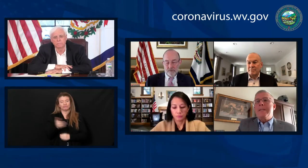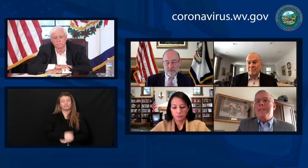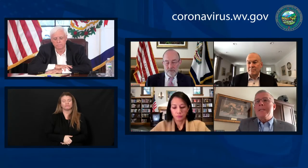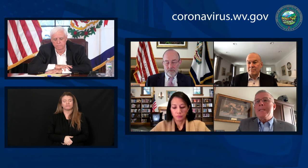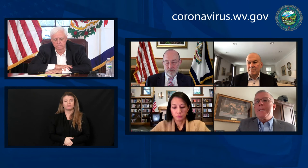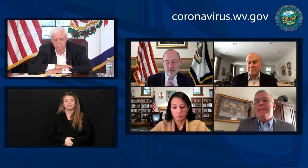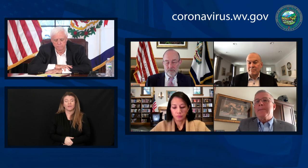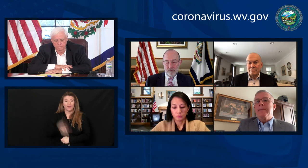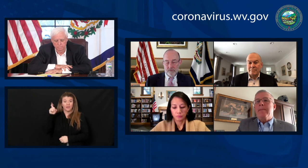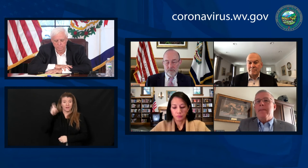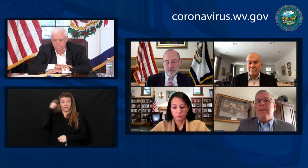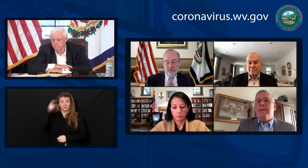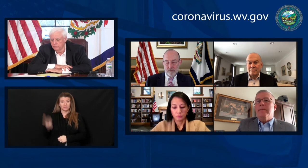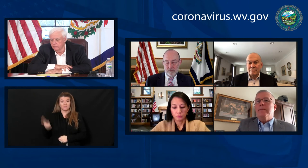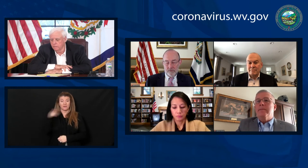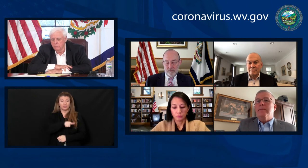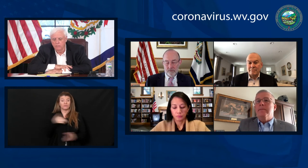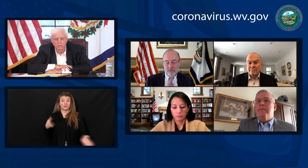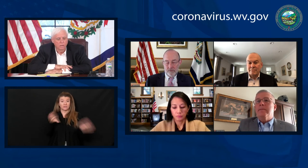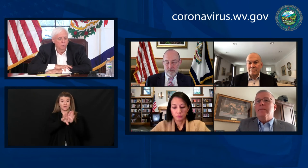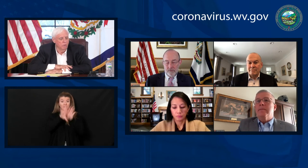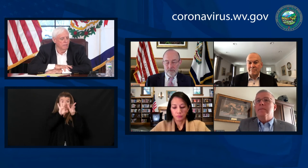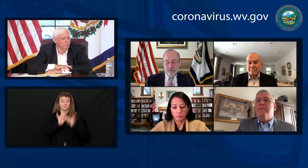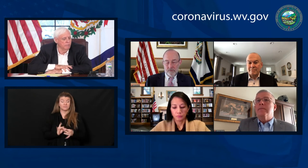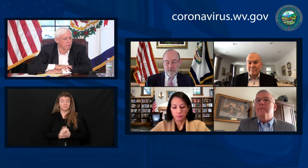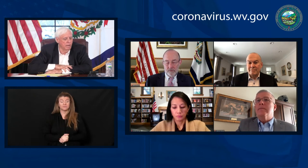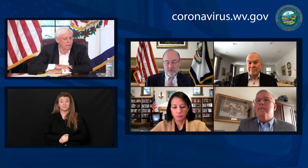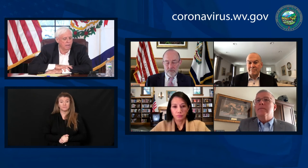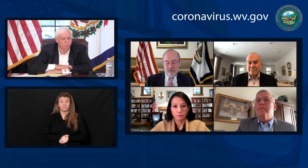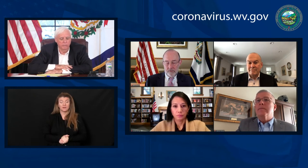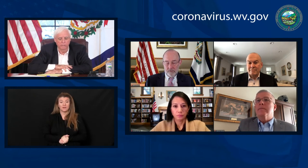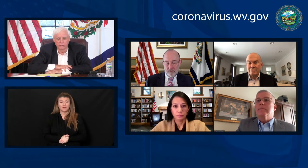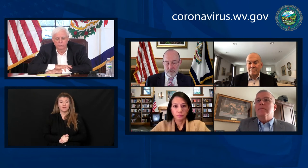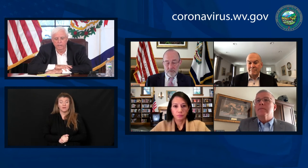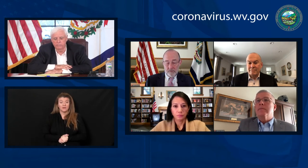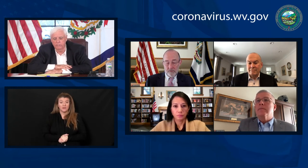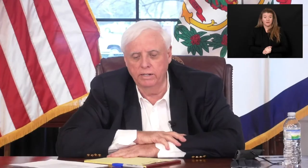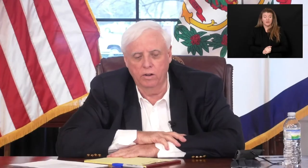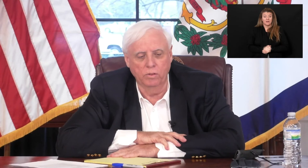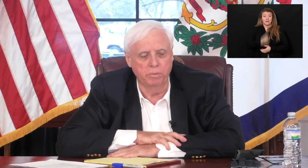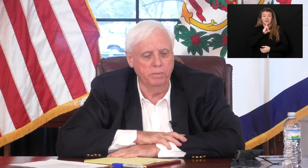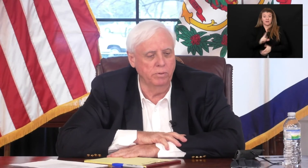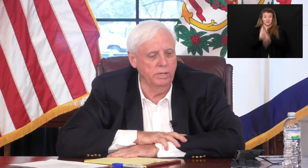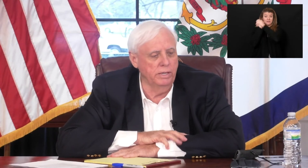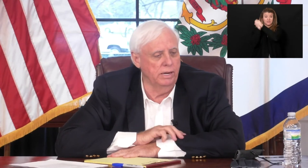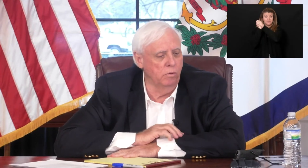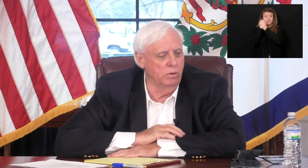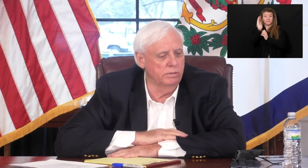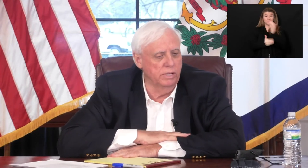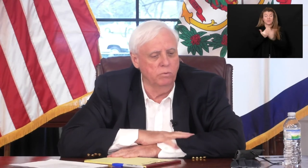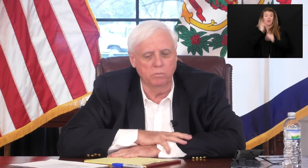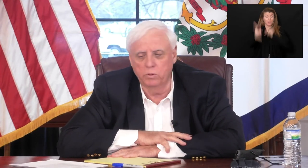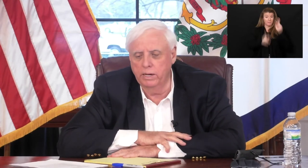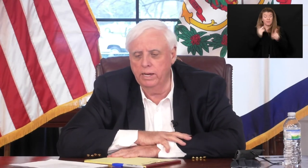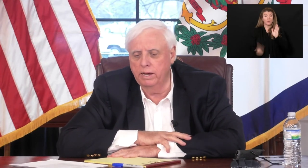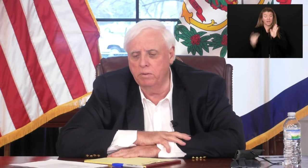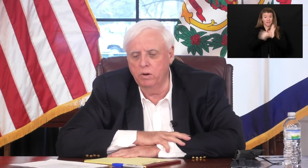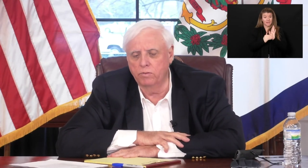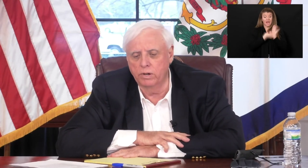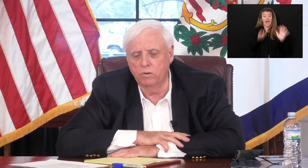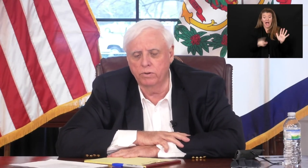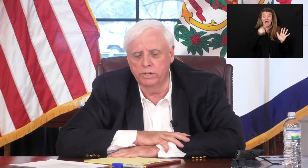right, Governor, I'll turn it back to you. Well, I really congratulate all the people again. I want to say one more